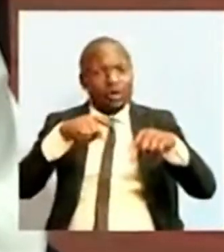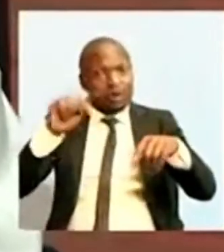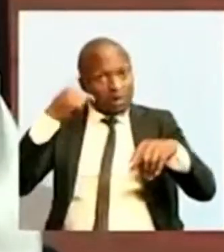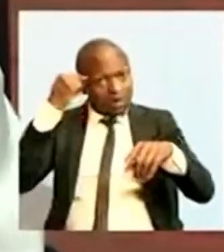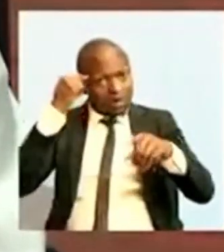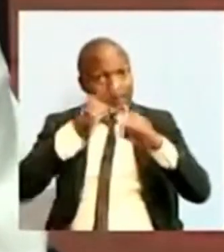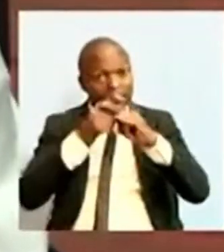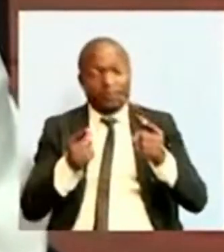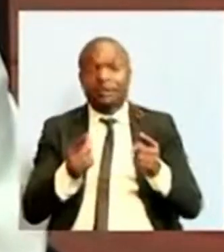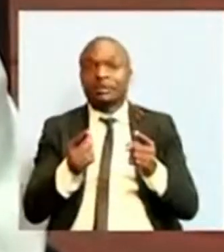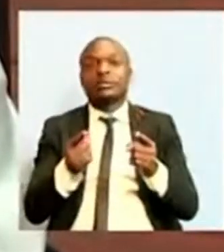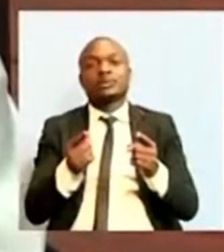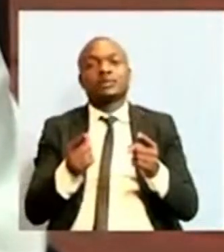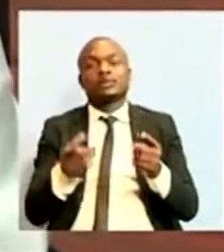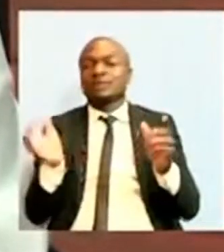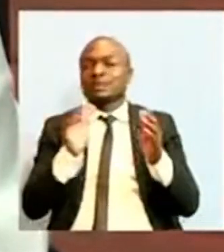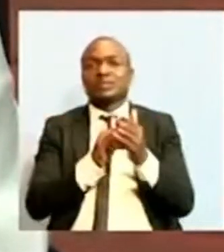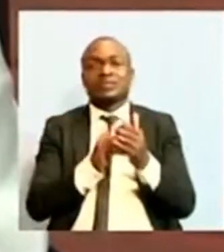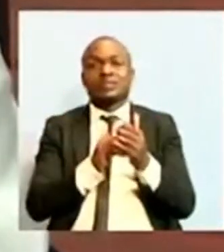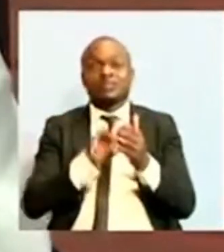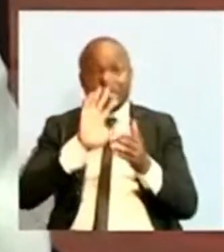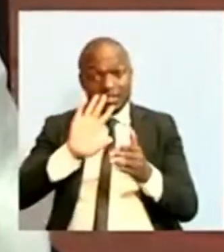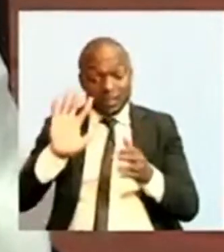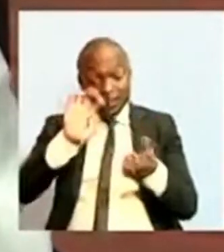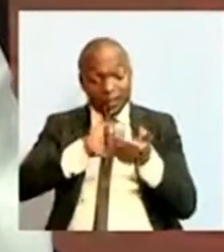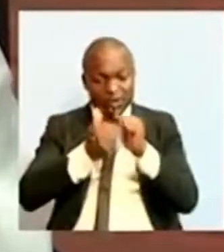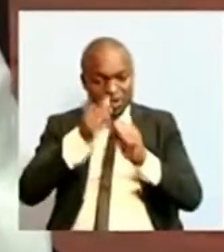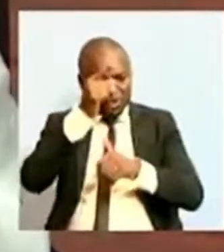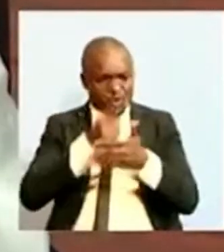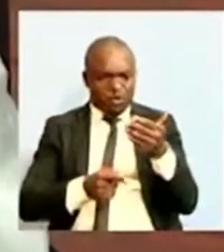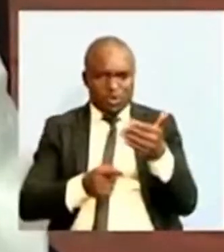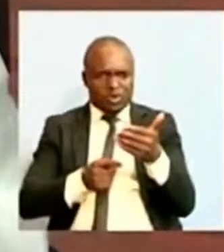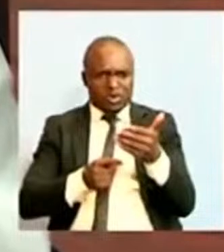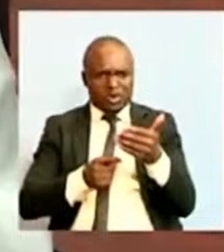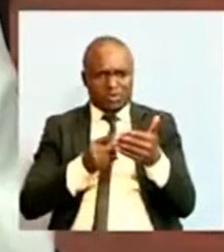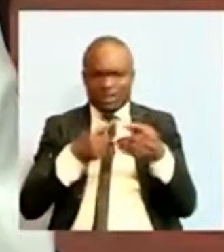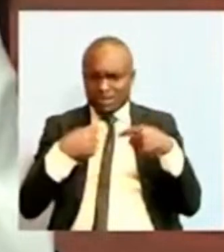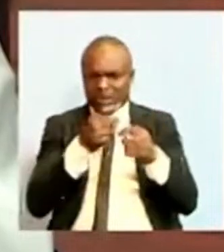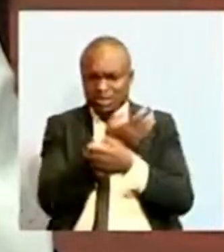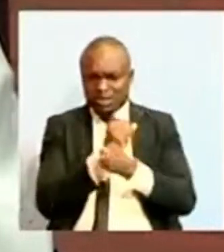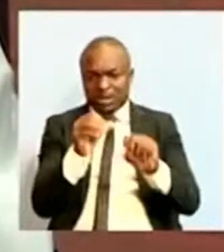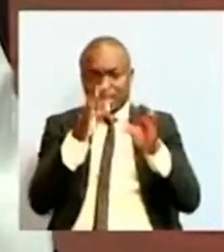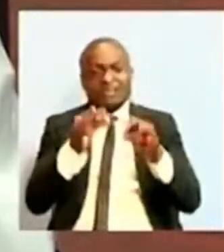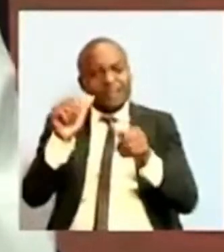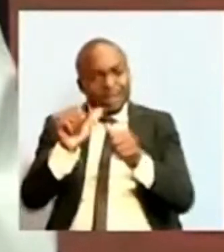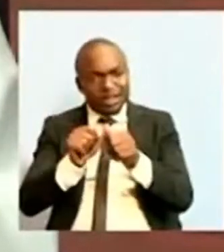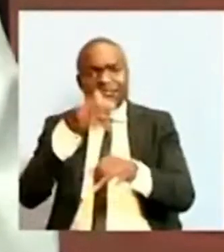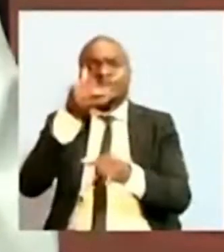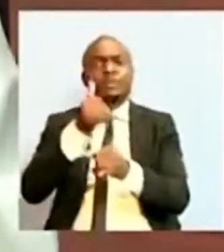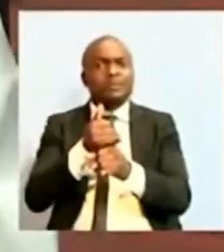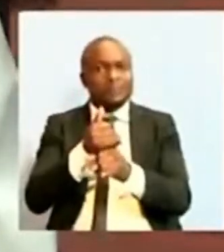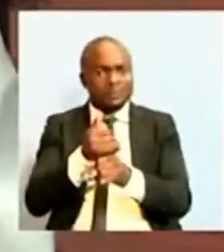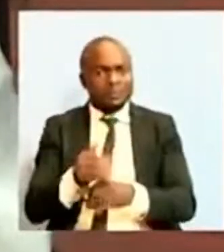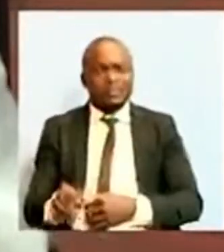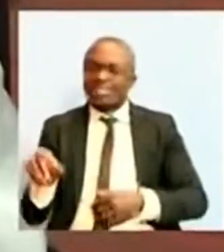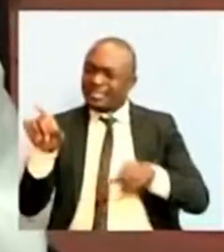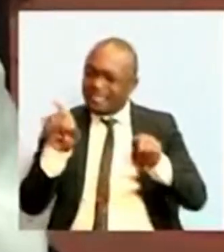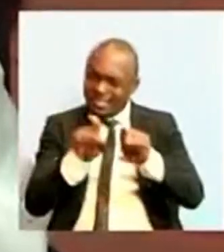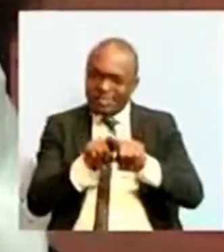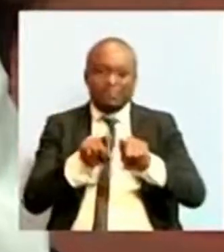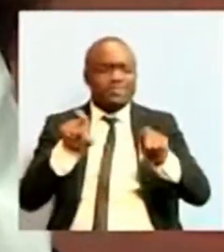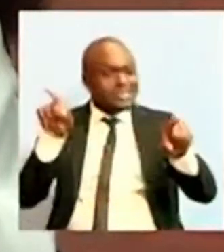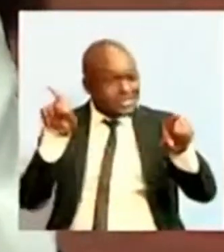goes back, Chair, to my query. What are we trying to cure if year in, year out, it's the